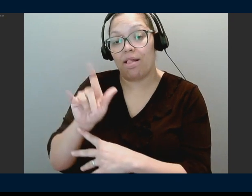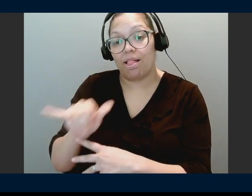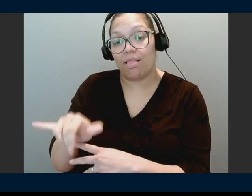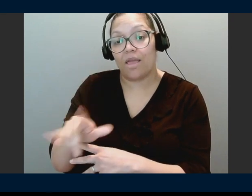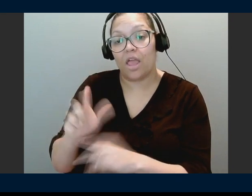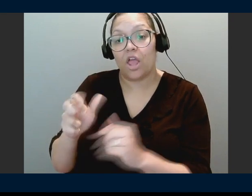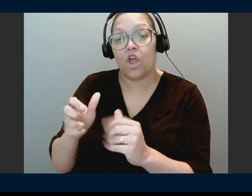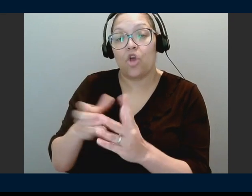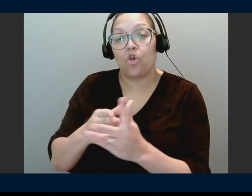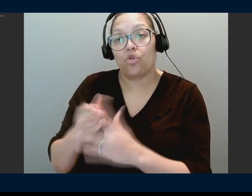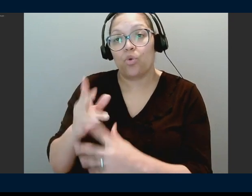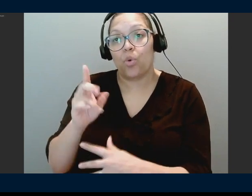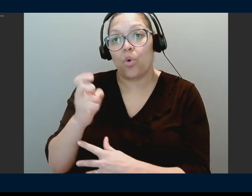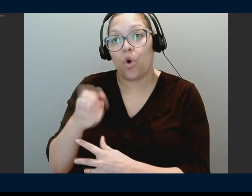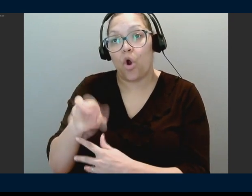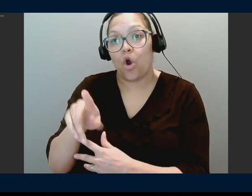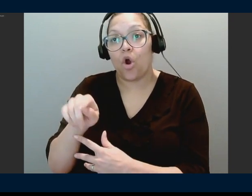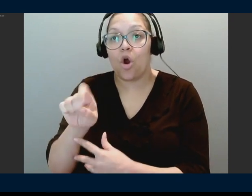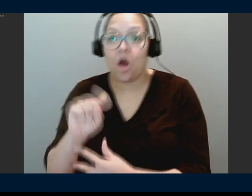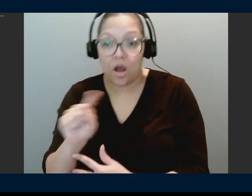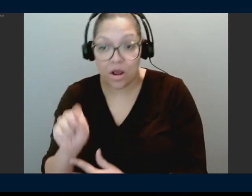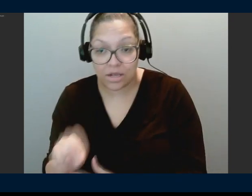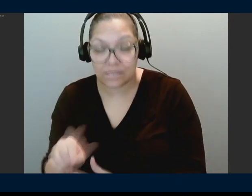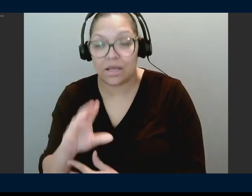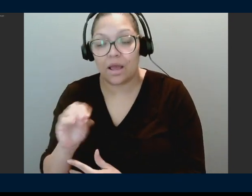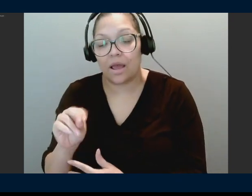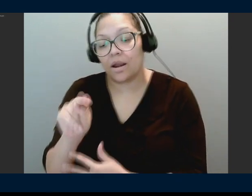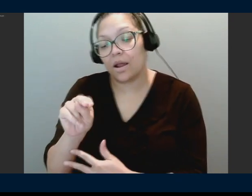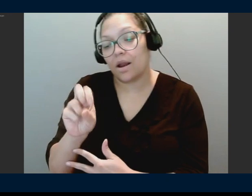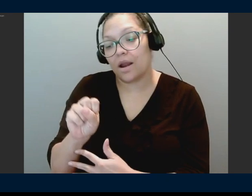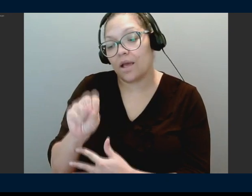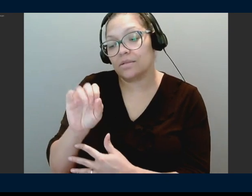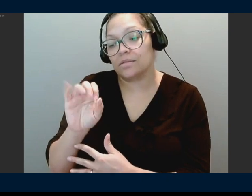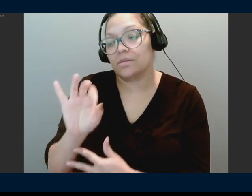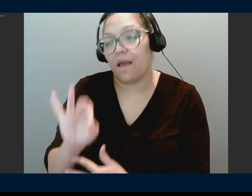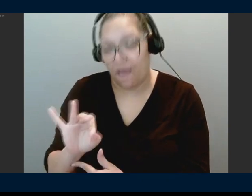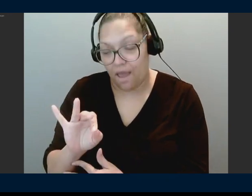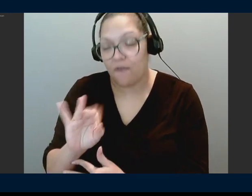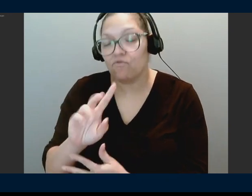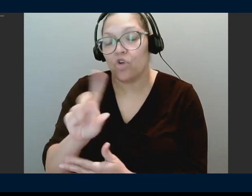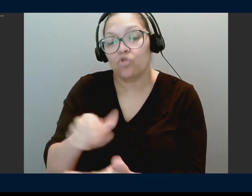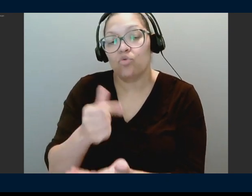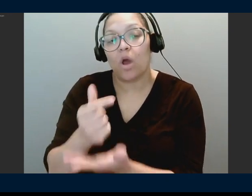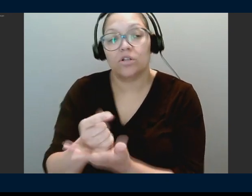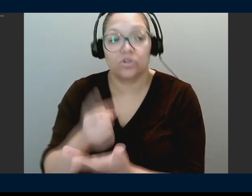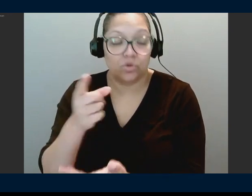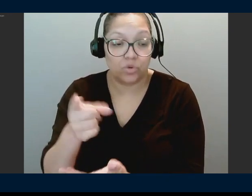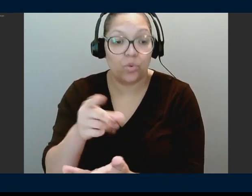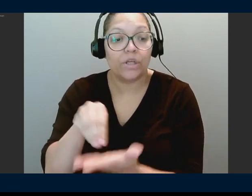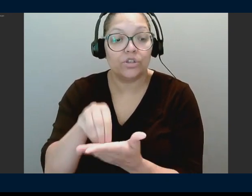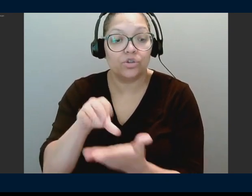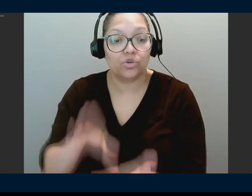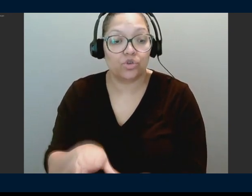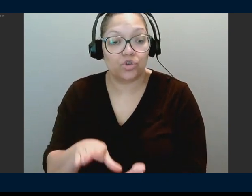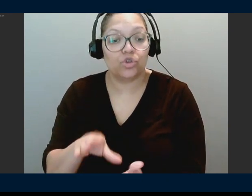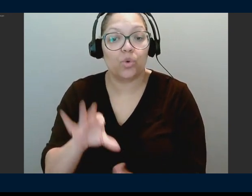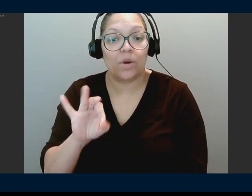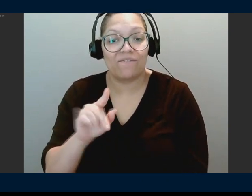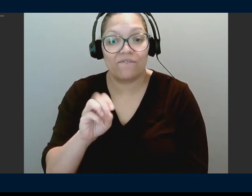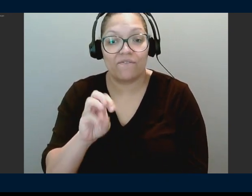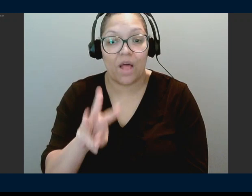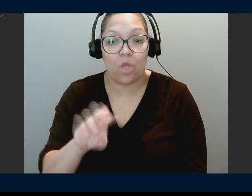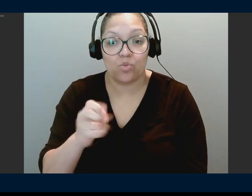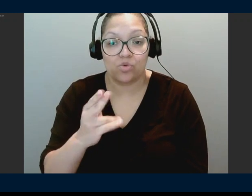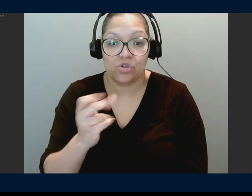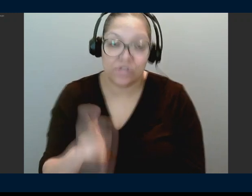through a Hertz Fellowship and also an NSF Graduate Student Fellowship. And the thing that's very important about